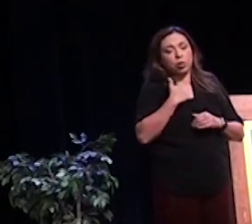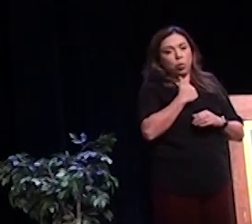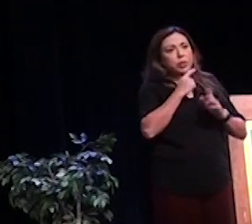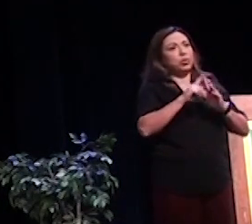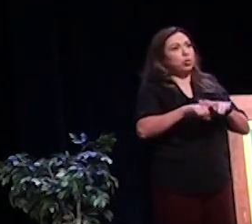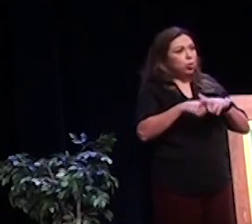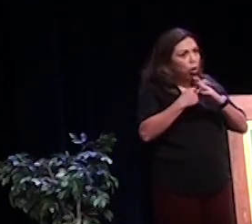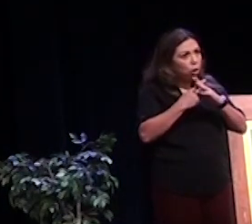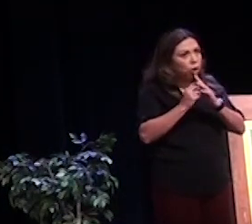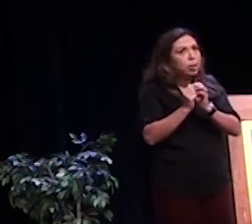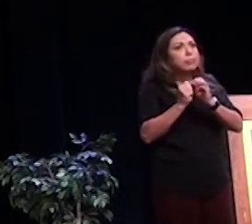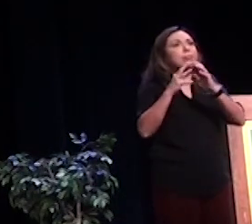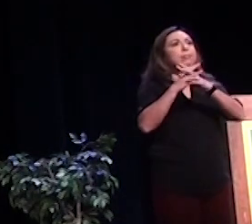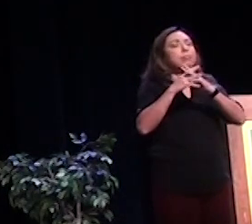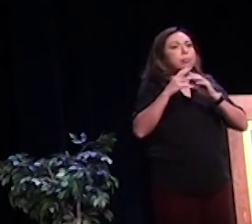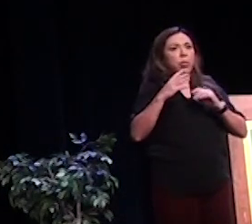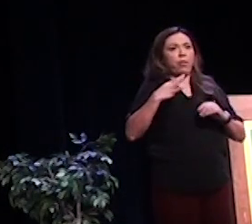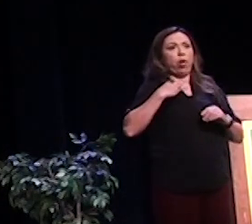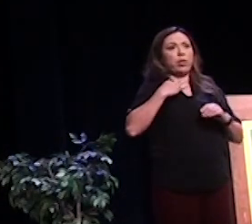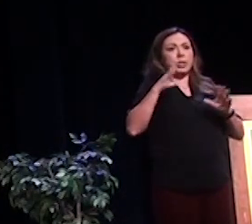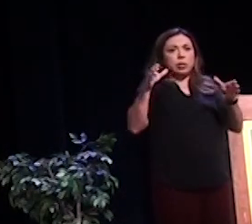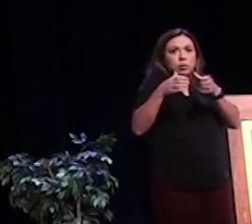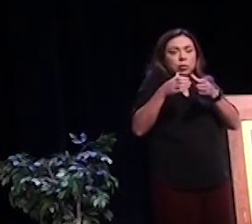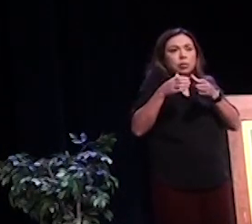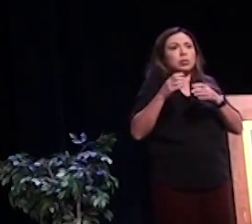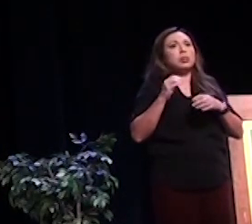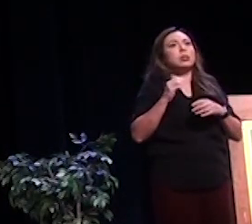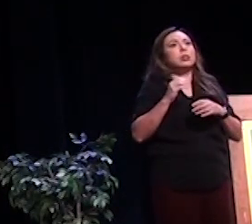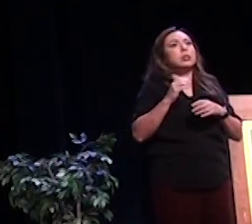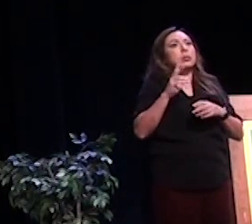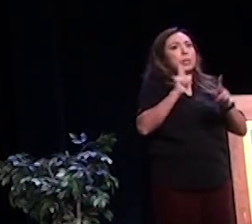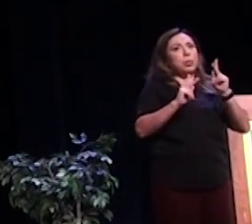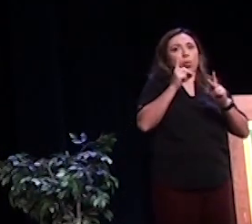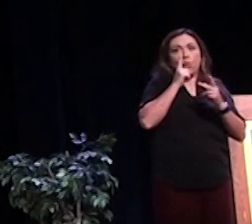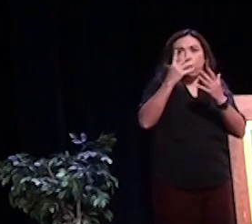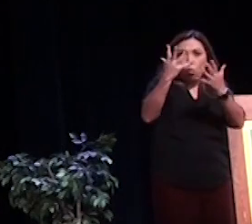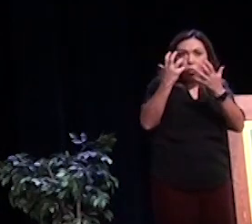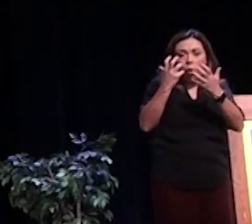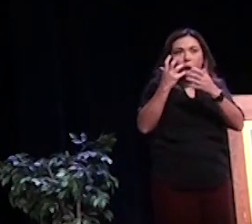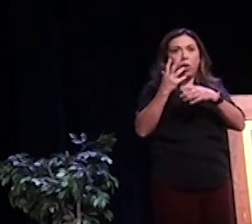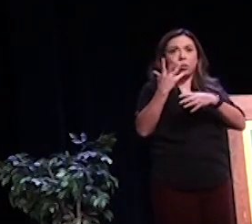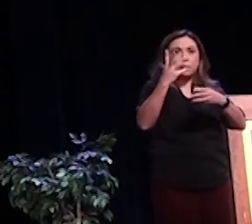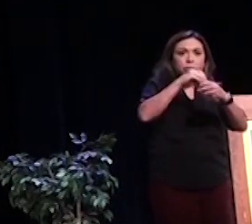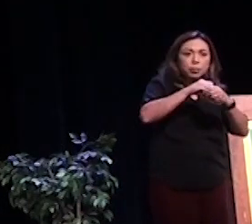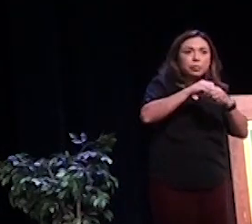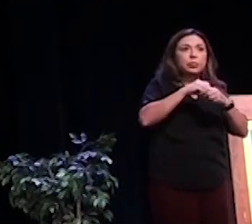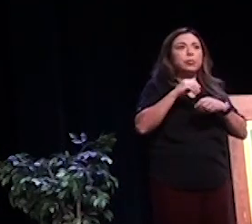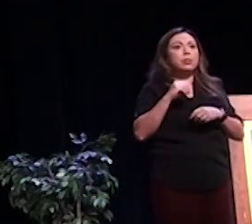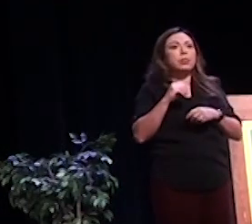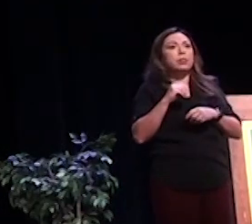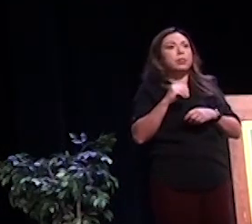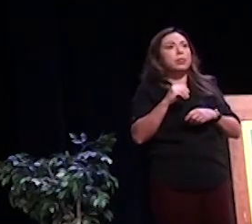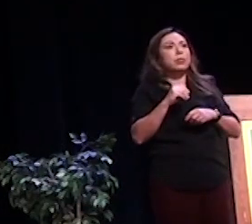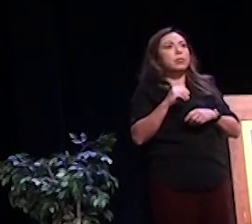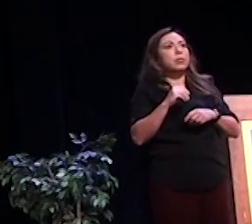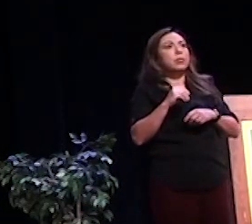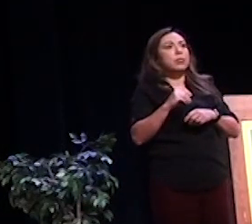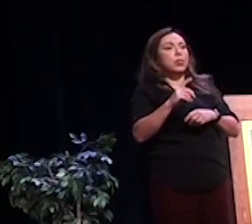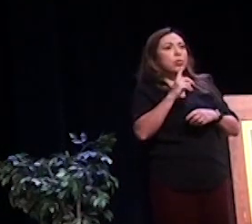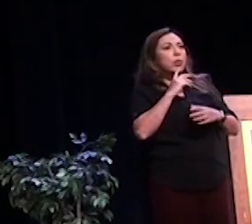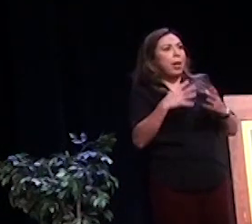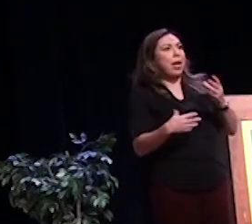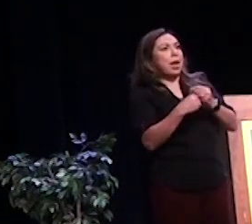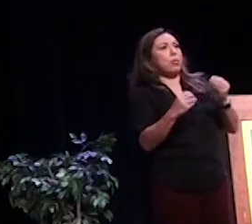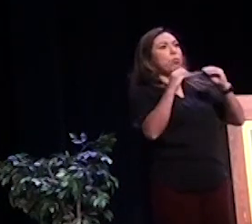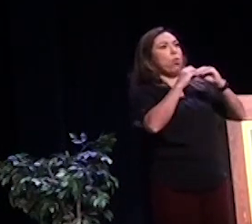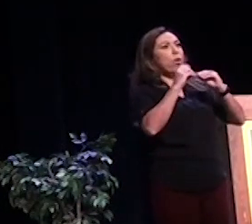a big volunteer network, right? So we want to have folks that want to be engaged and want to participate and give some sweat equity to the